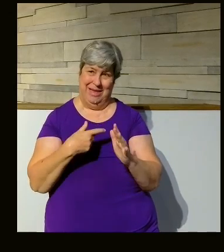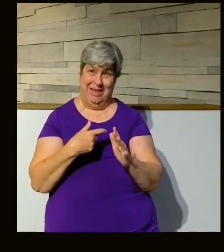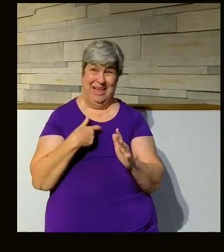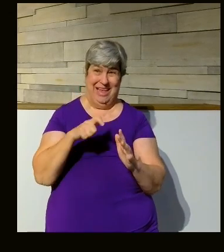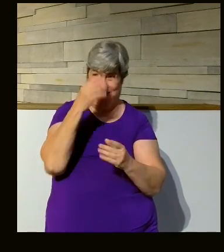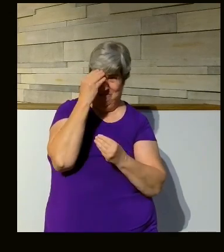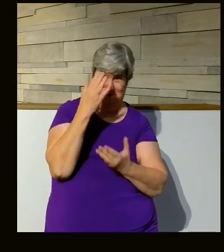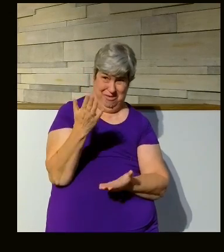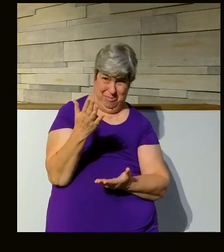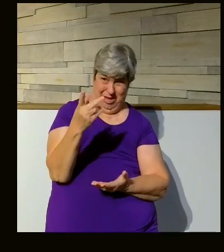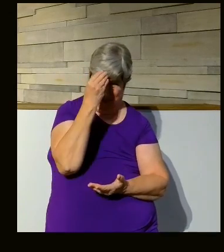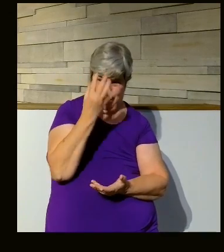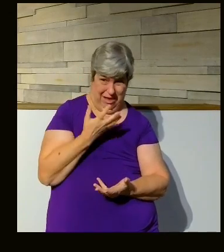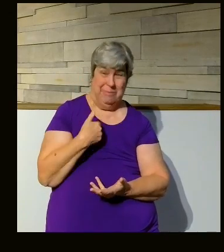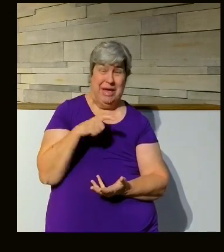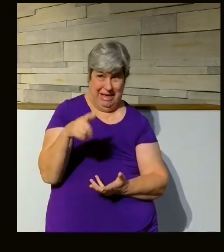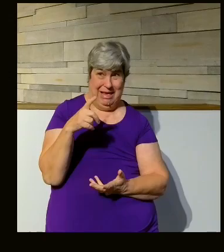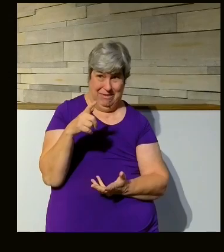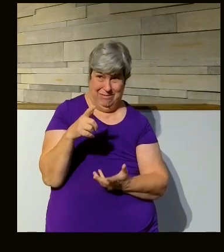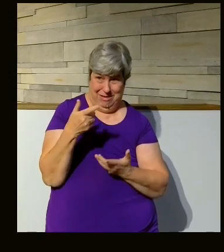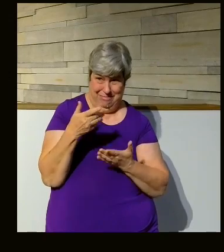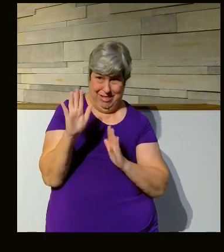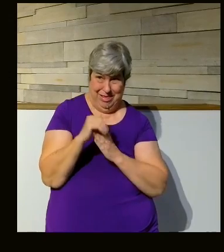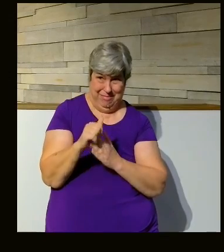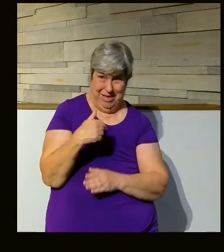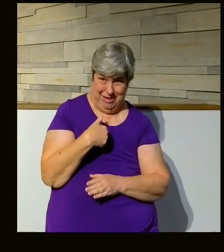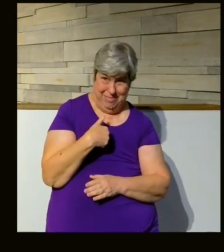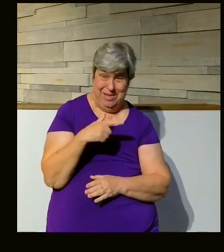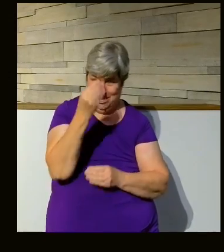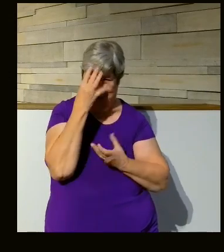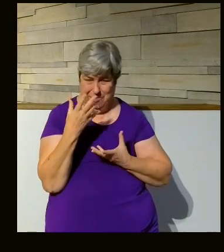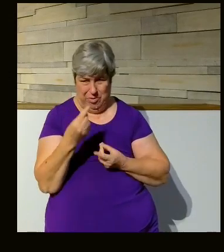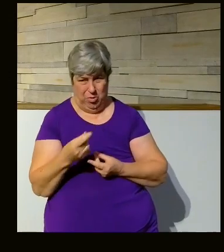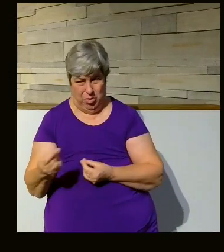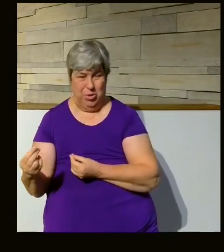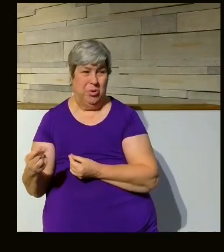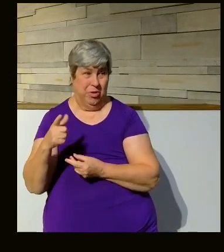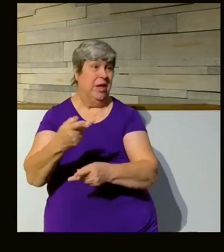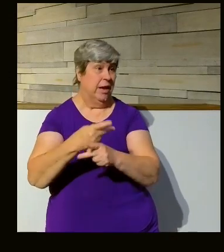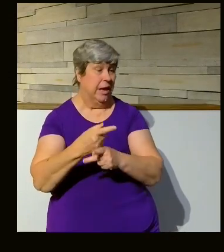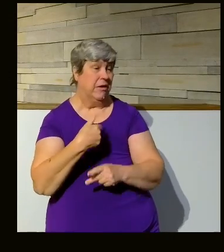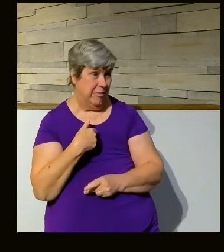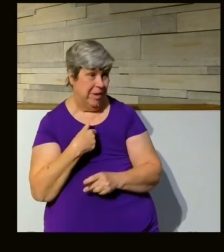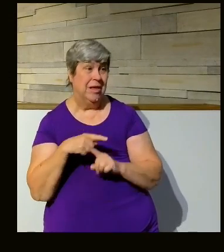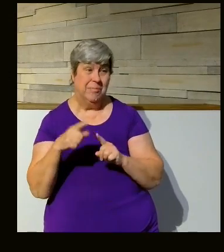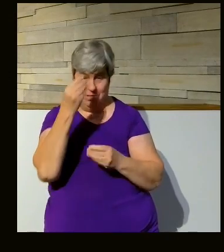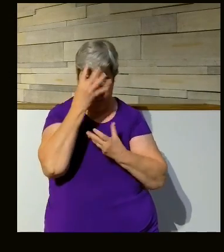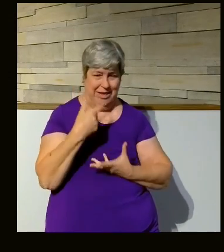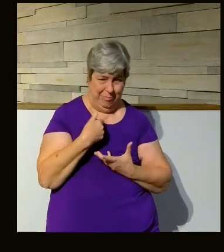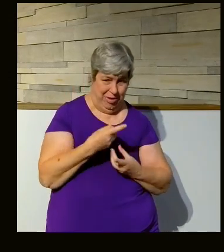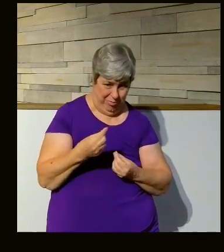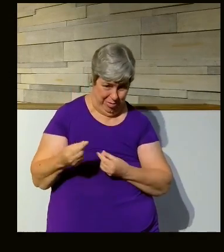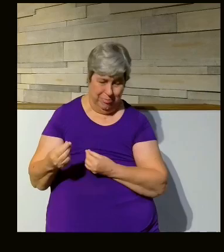submit to their leadership. I'm in their charge. They're going to be the ones that are looking out for me. And so they're in charge